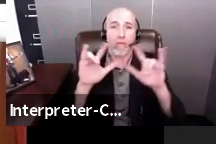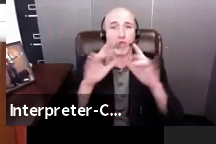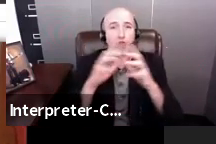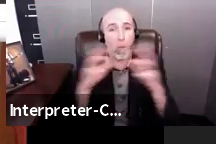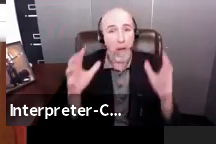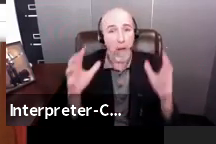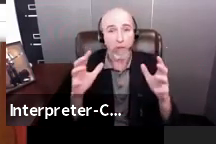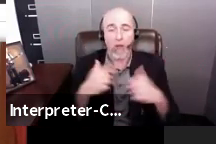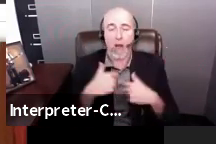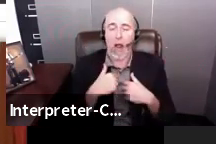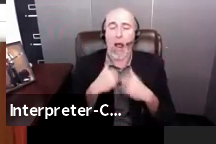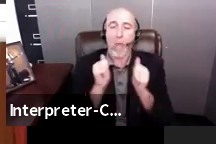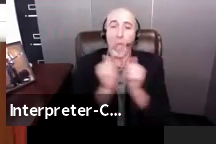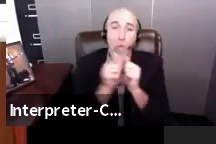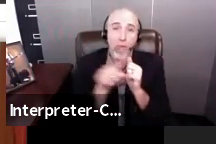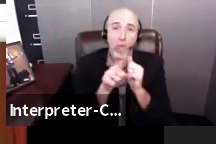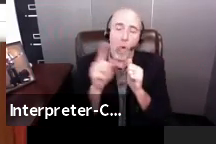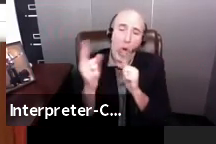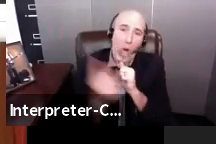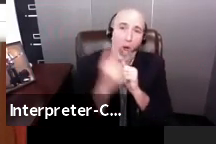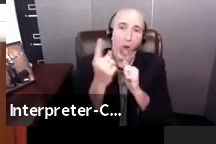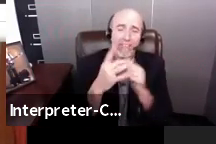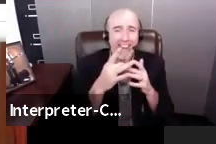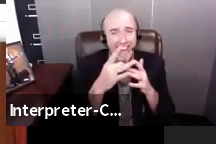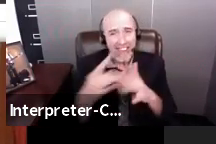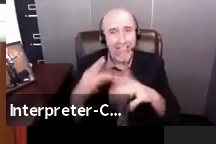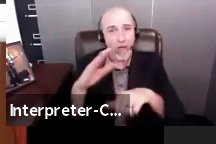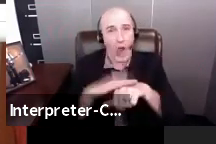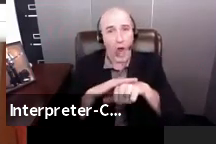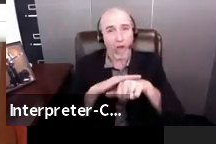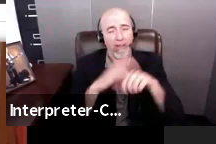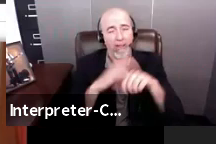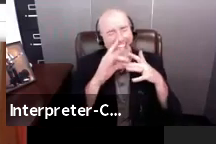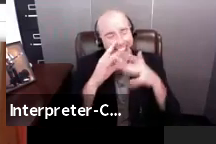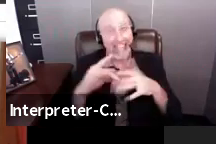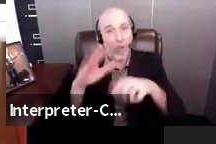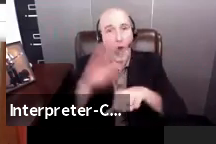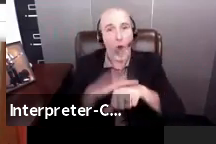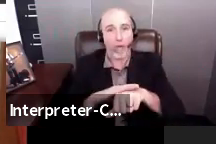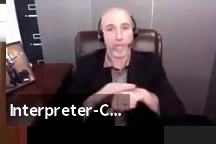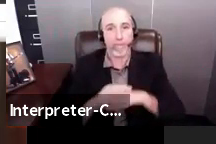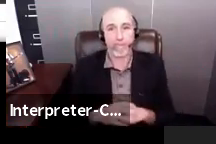I'm with you always. Lead on, lead on.